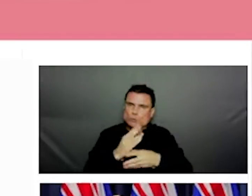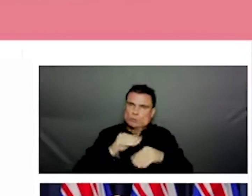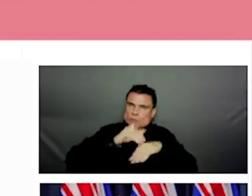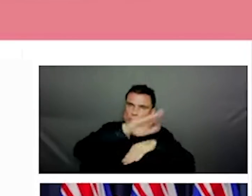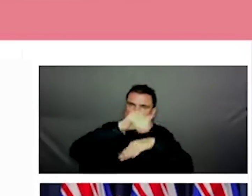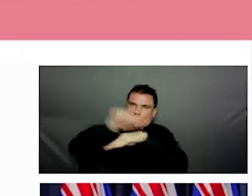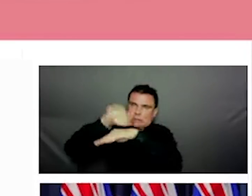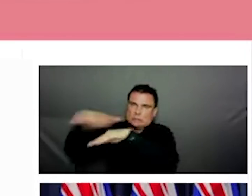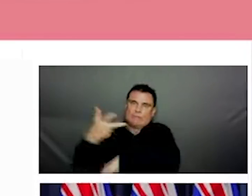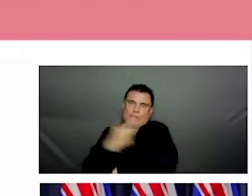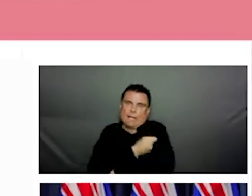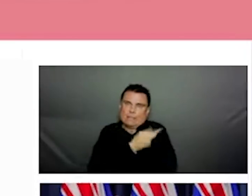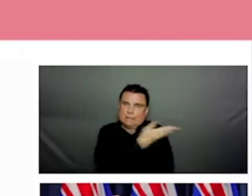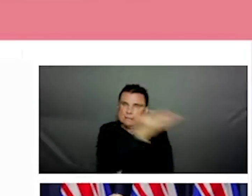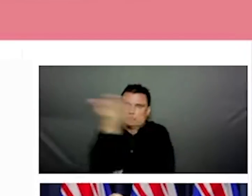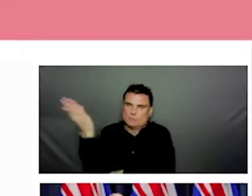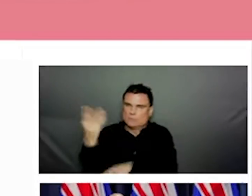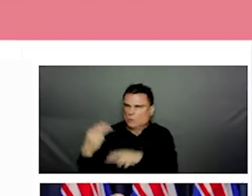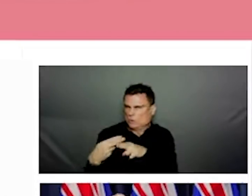months.